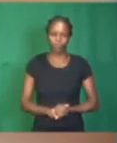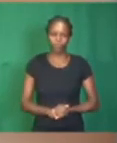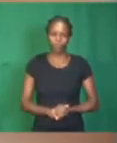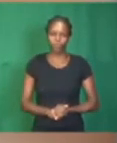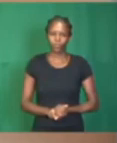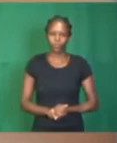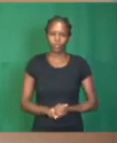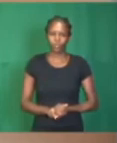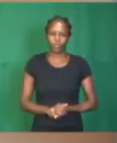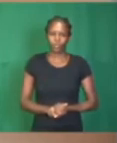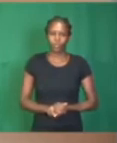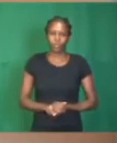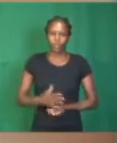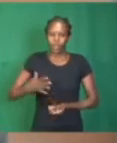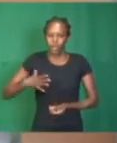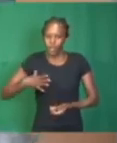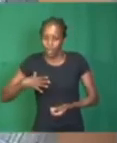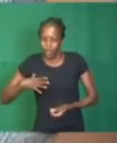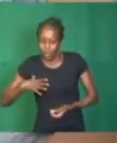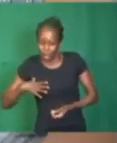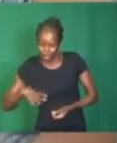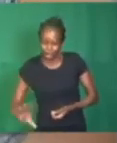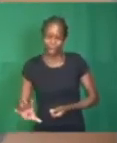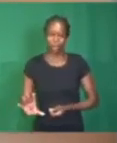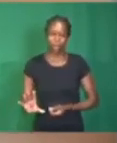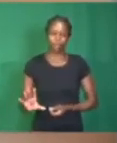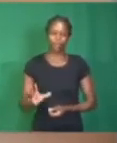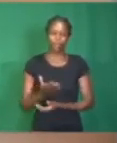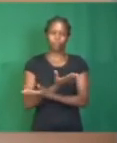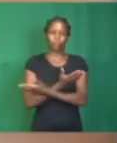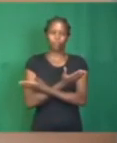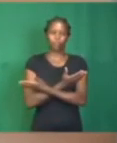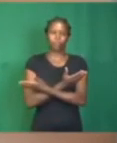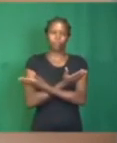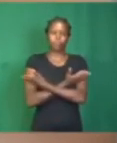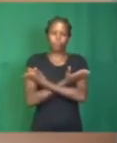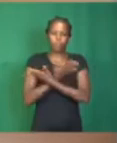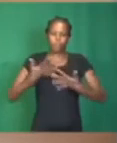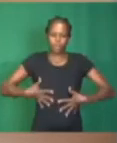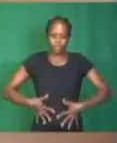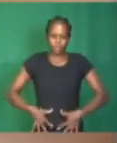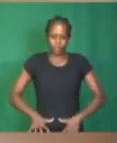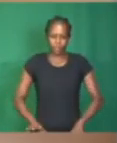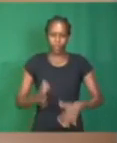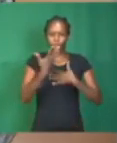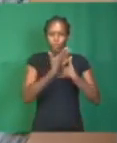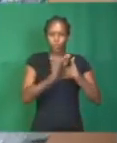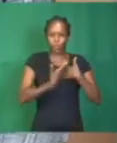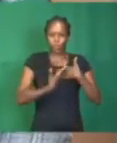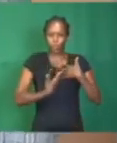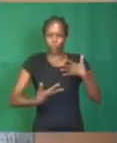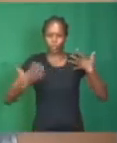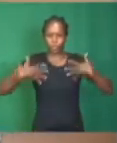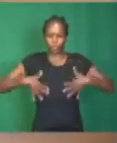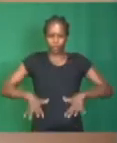body system that we are going to look at, it will be the circulatory system. The circulatory system. I am sure a